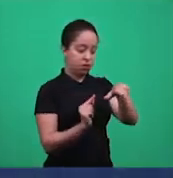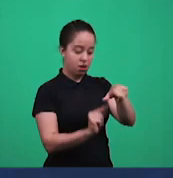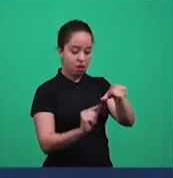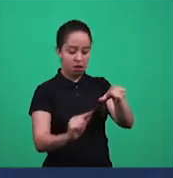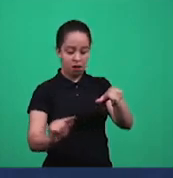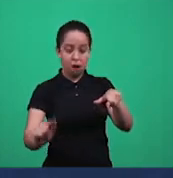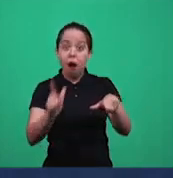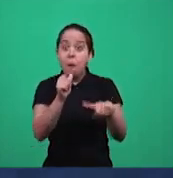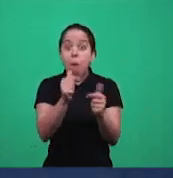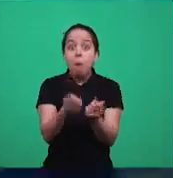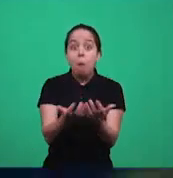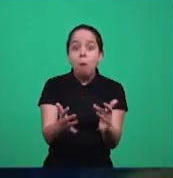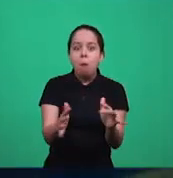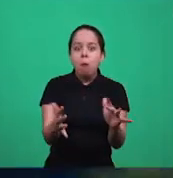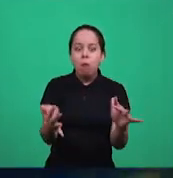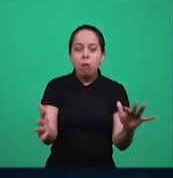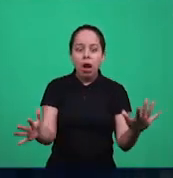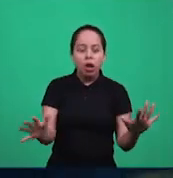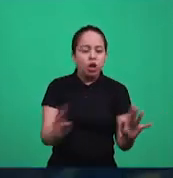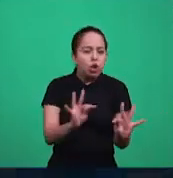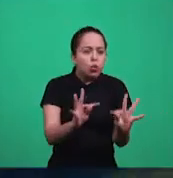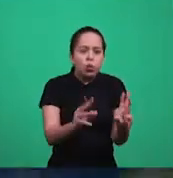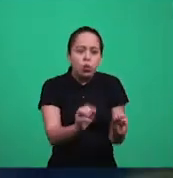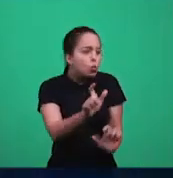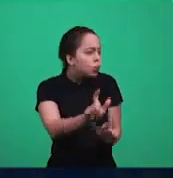The heavens, the earth, the seas.